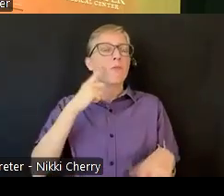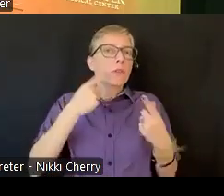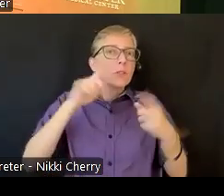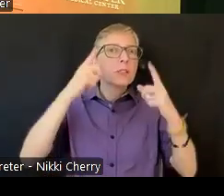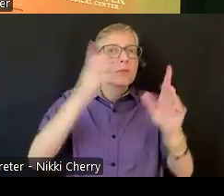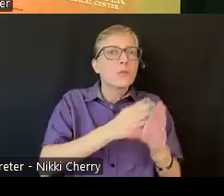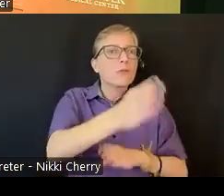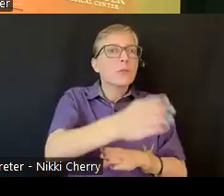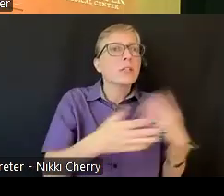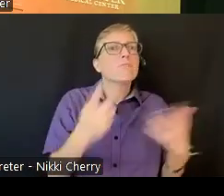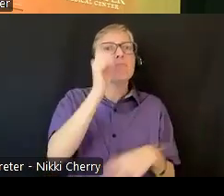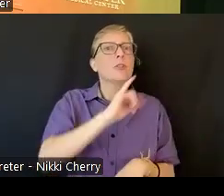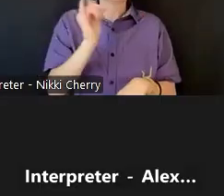career?